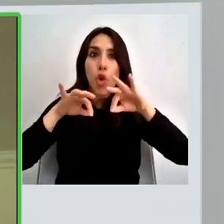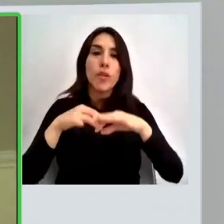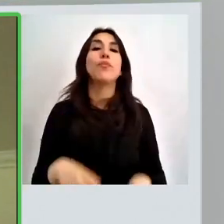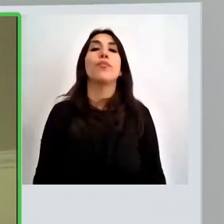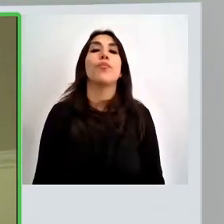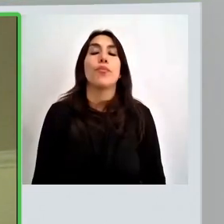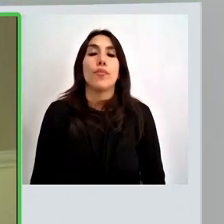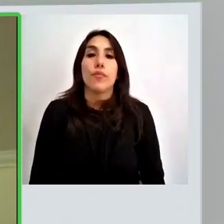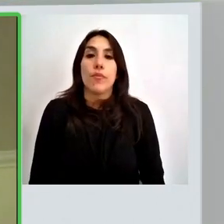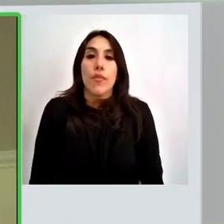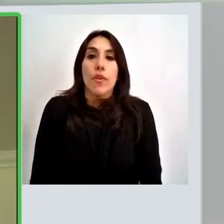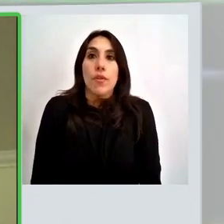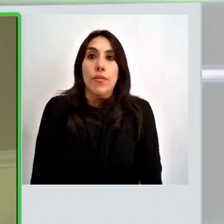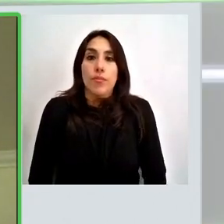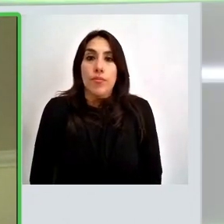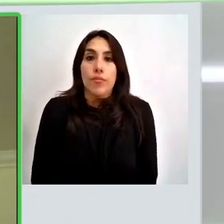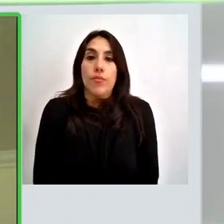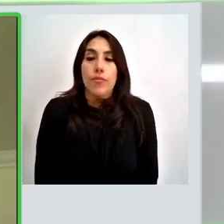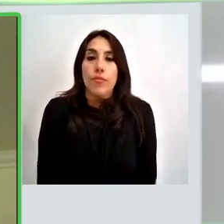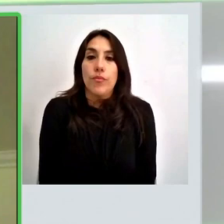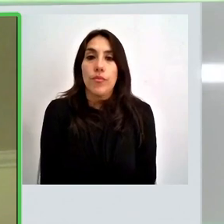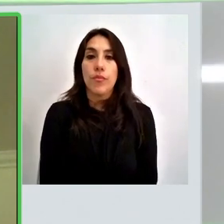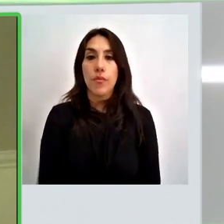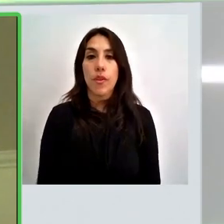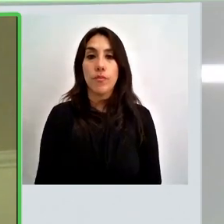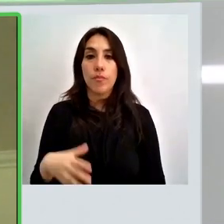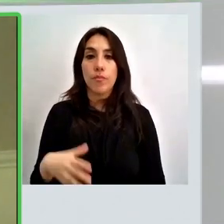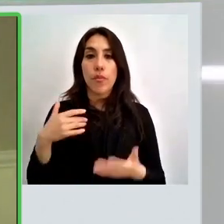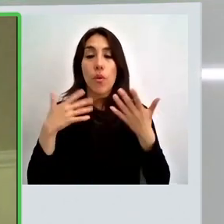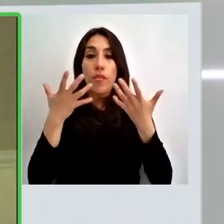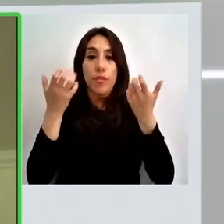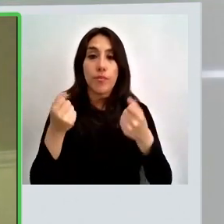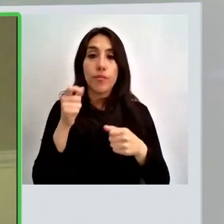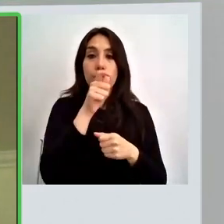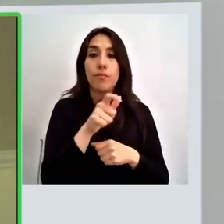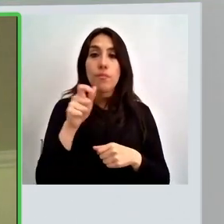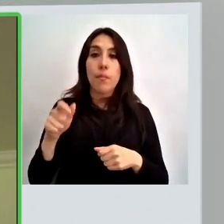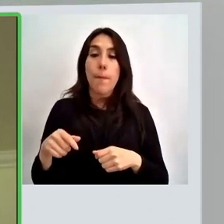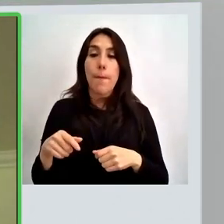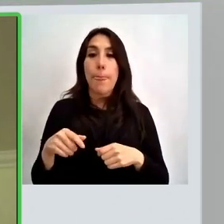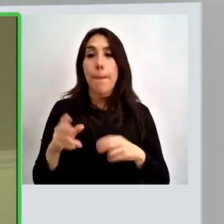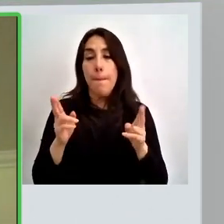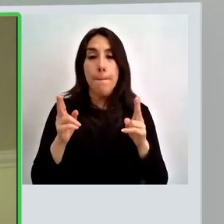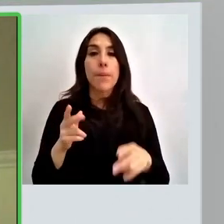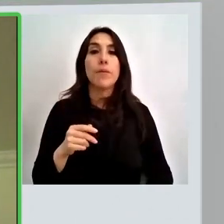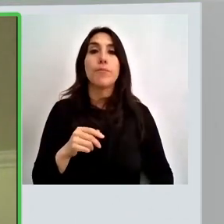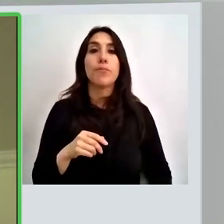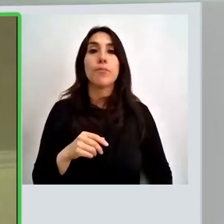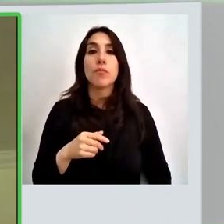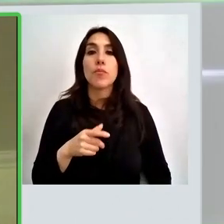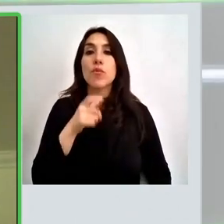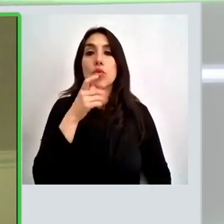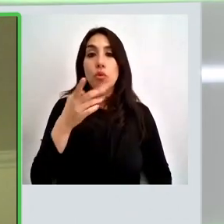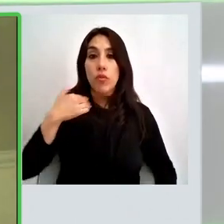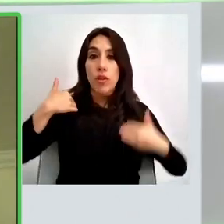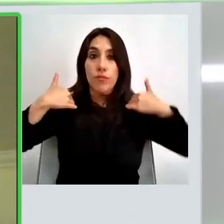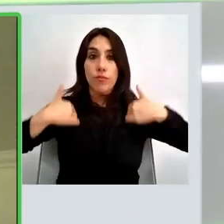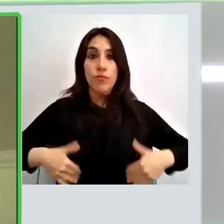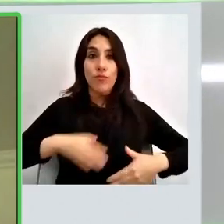experience of having a disability to be part of these